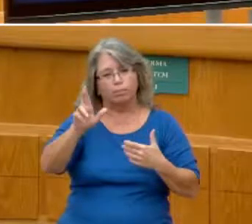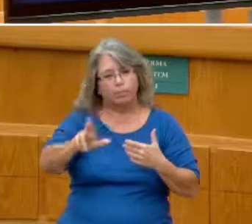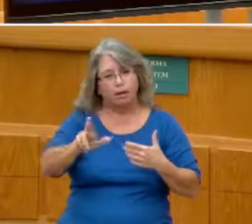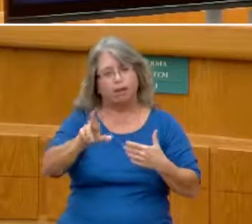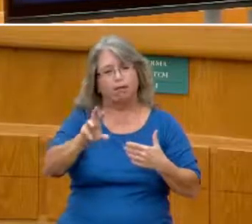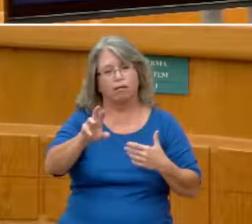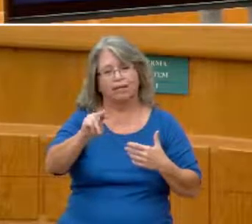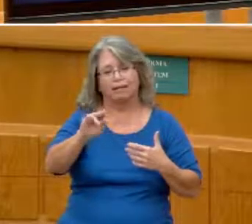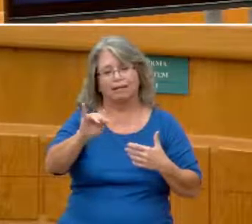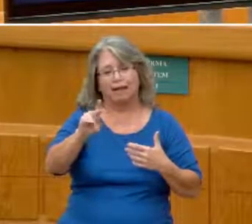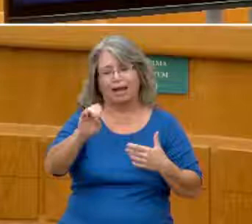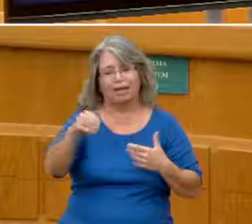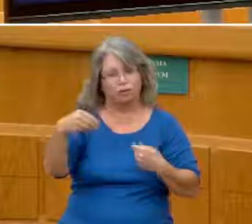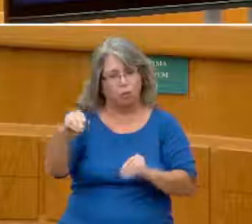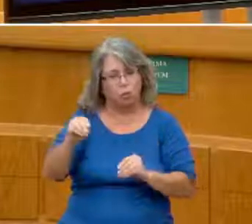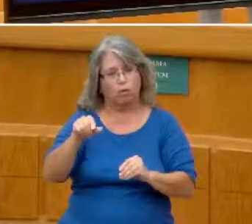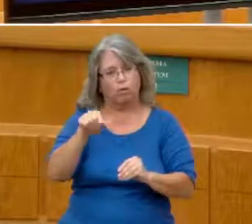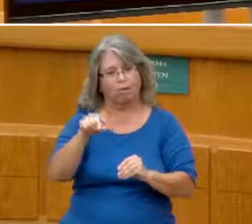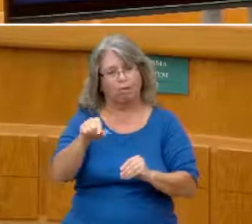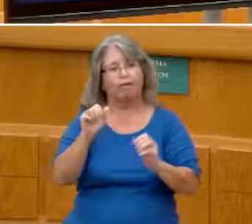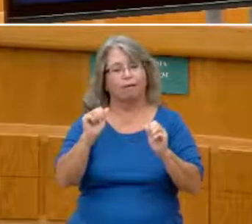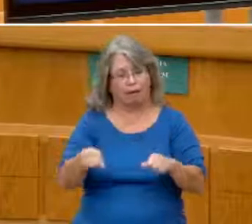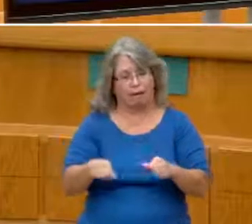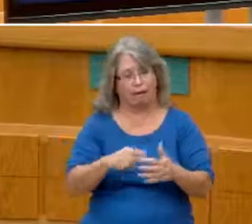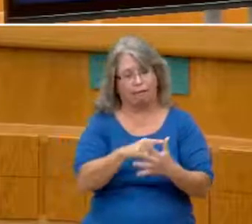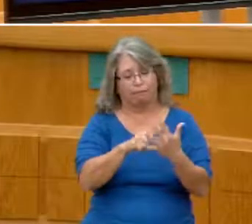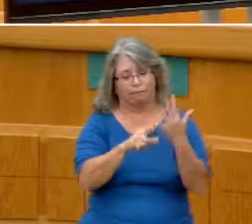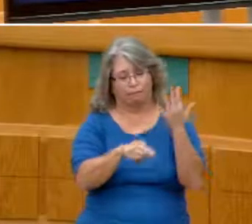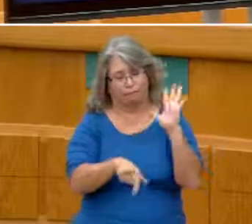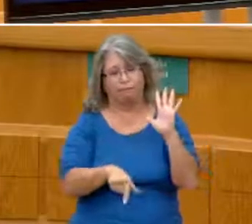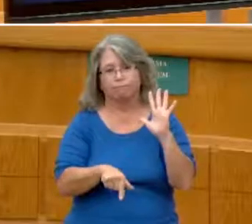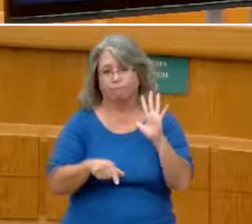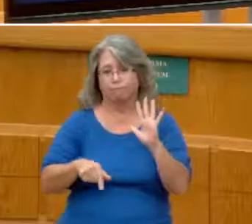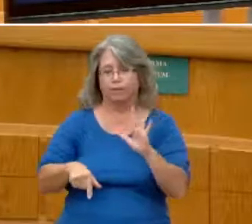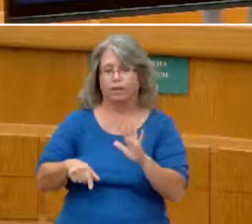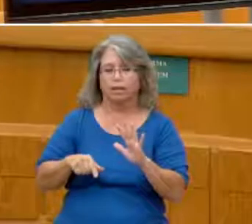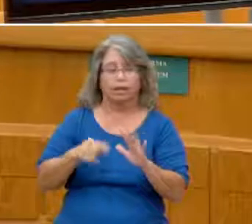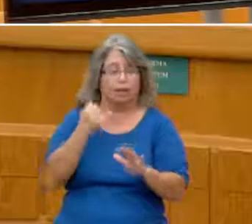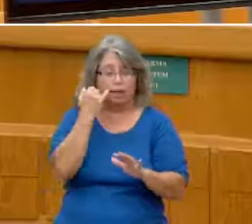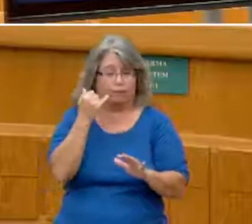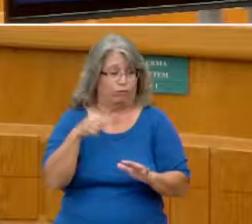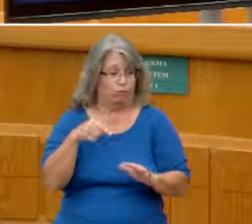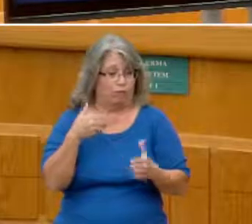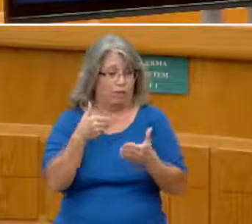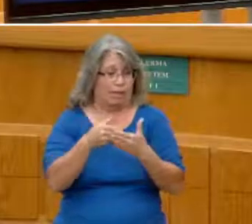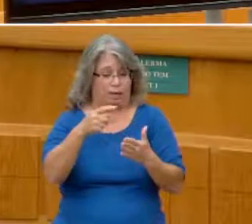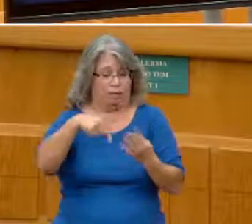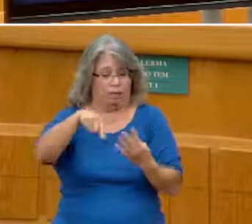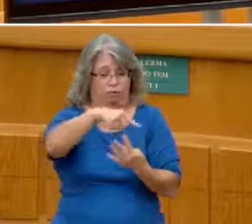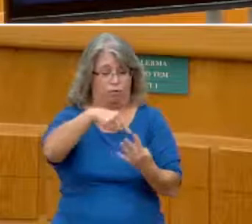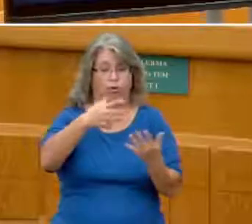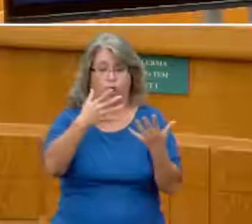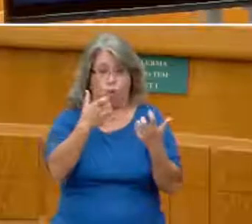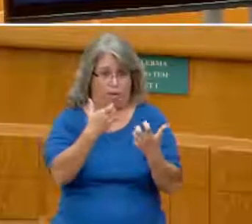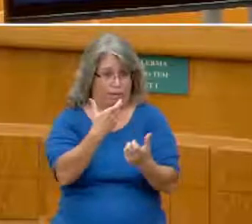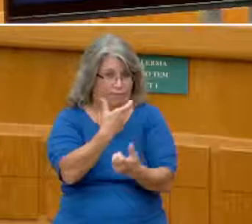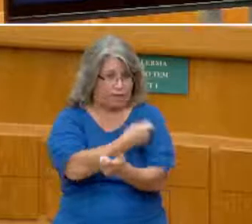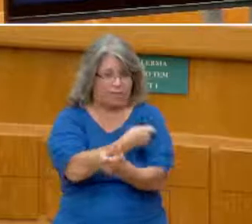in one of those locations and you're wanting a vaccine, by all means, stop by. It's very simple and it's